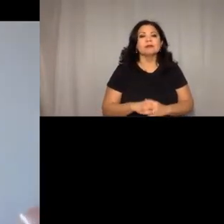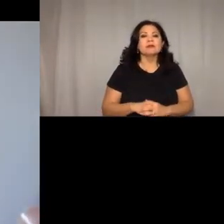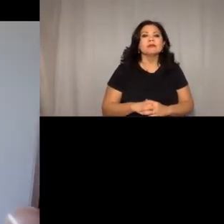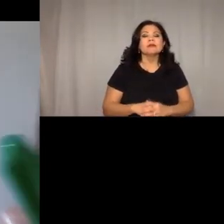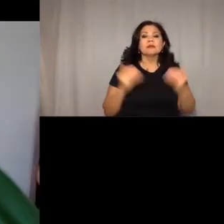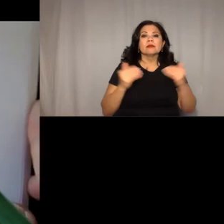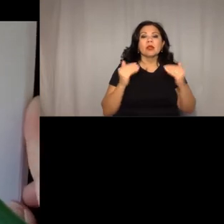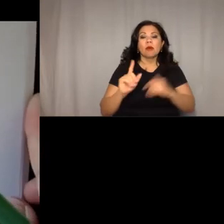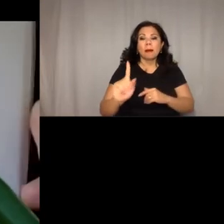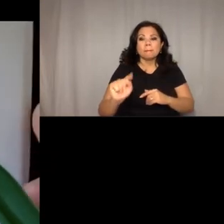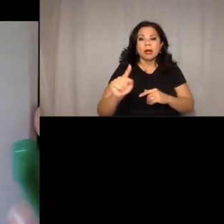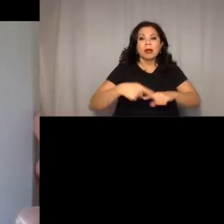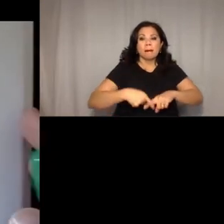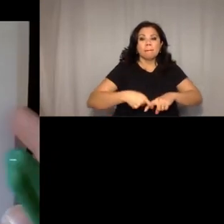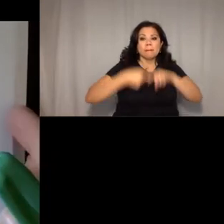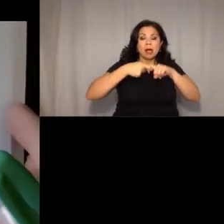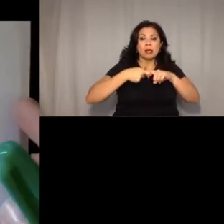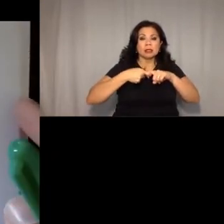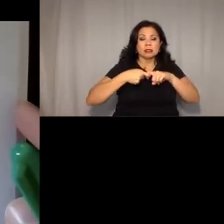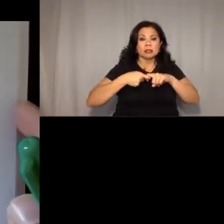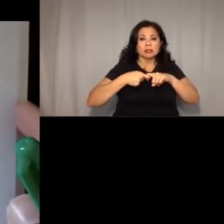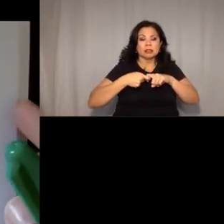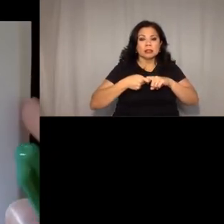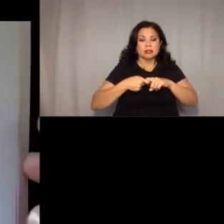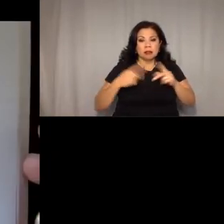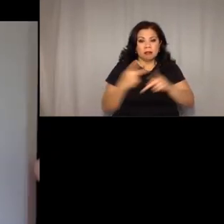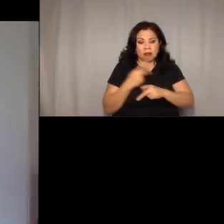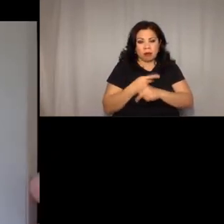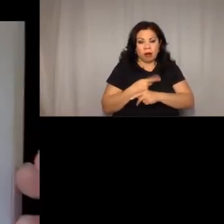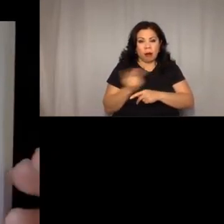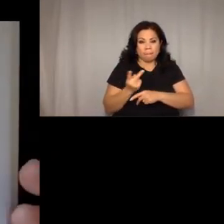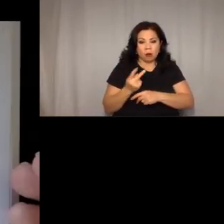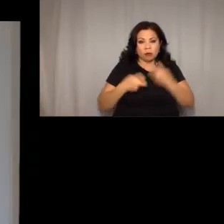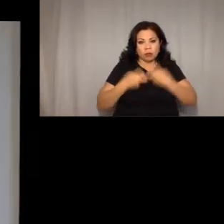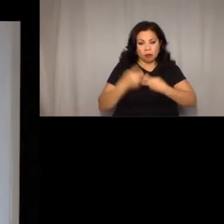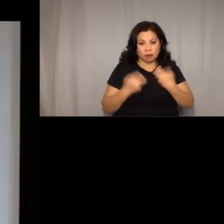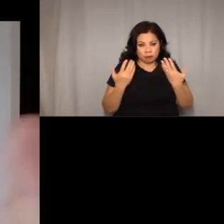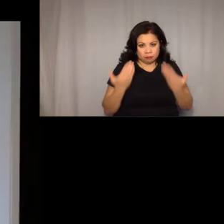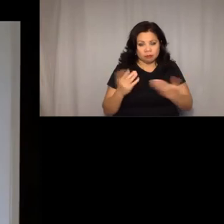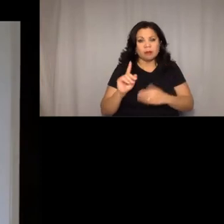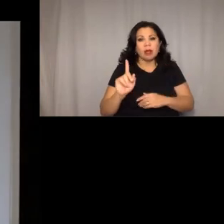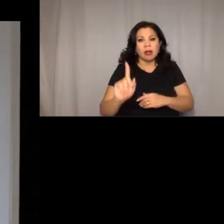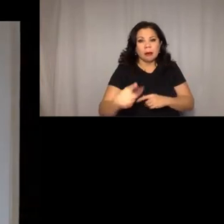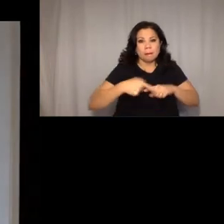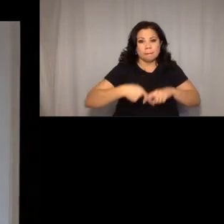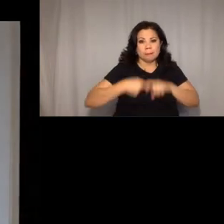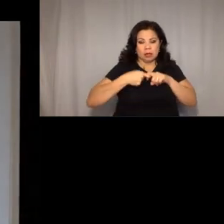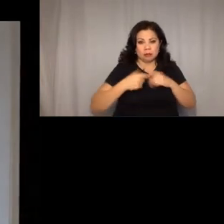So go ahead and press pause. You can use both ways or pick one way. I'm going to show you both ways when you come back. Go ahead and press pause and try